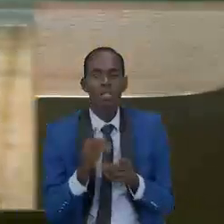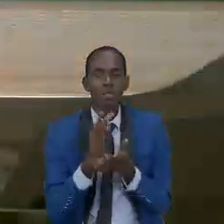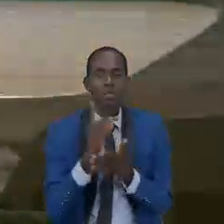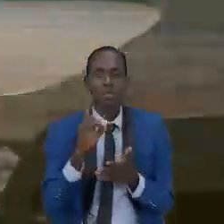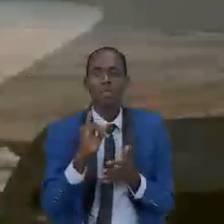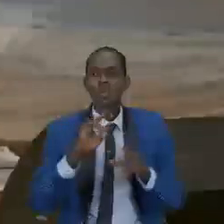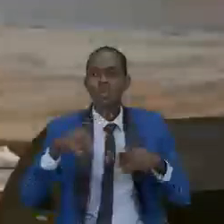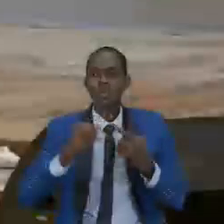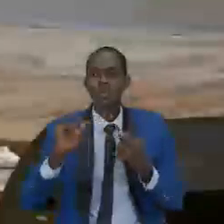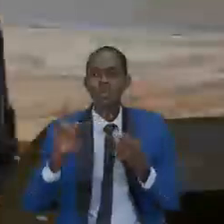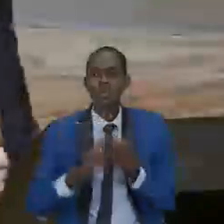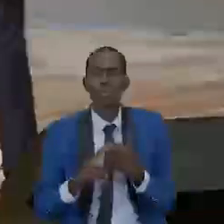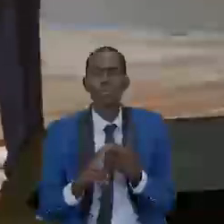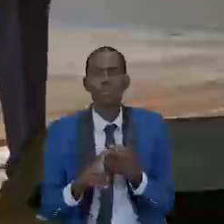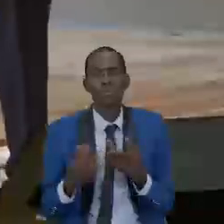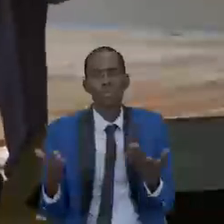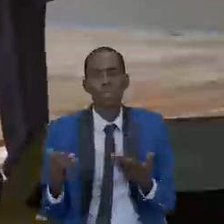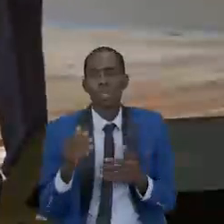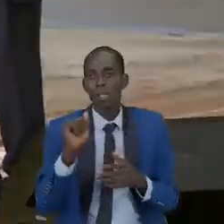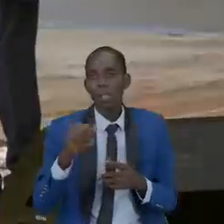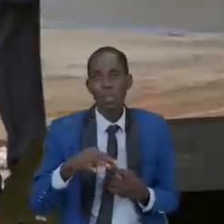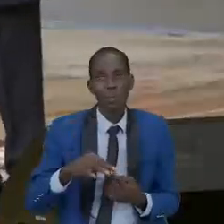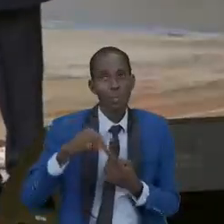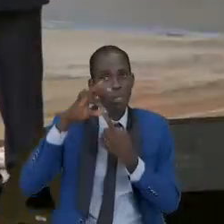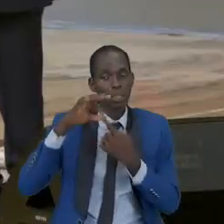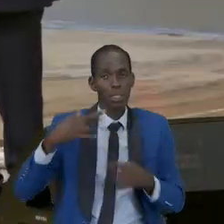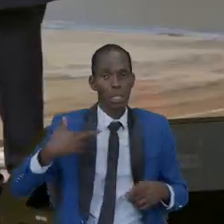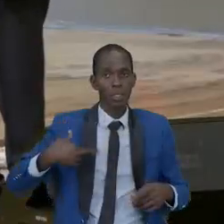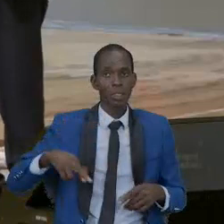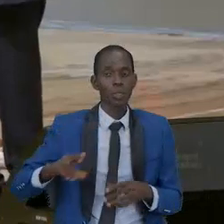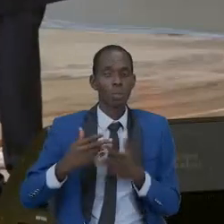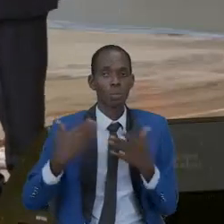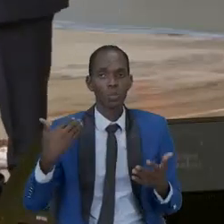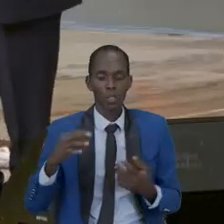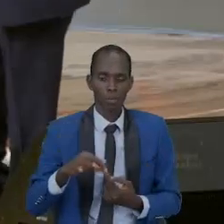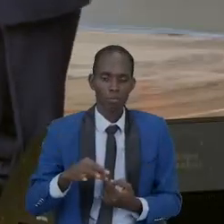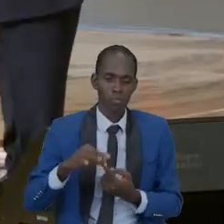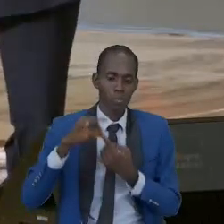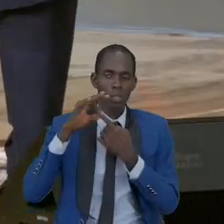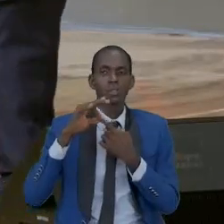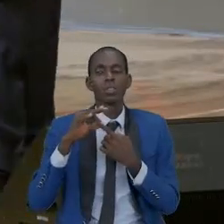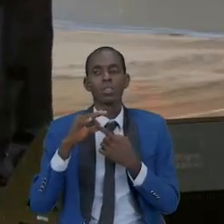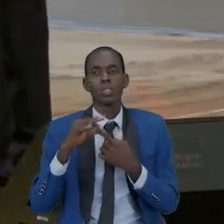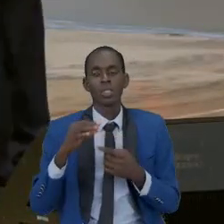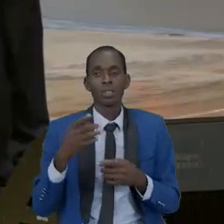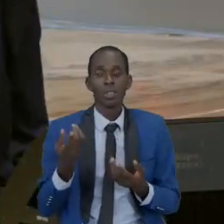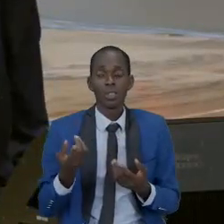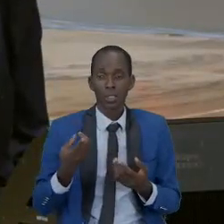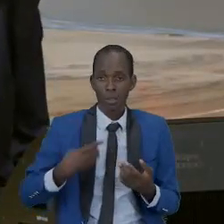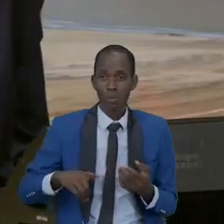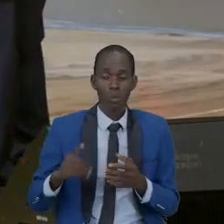to a particular religion before, a particular denomination before, a